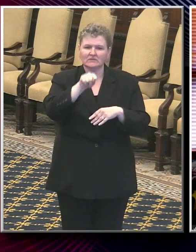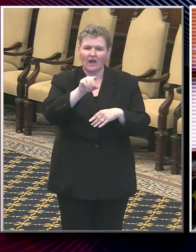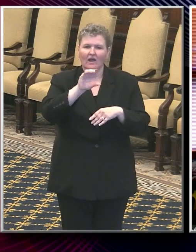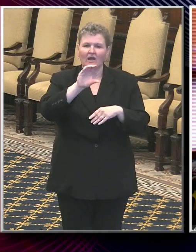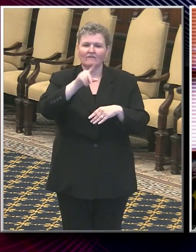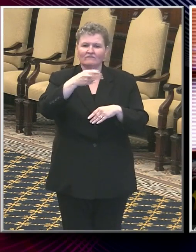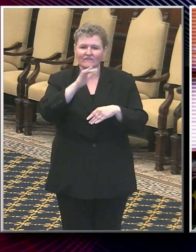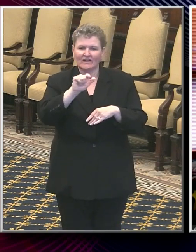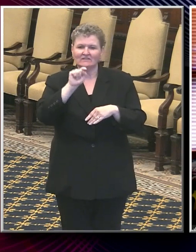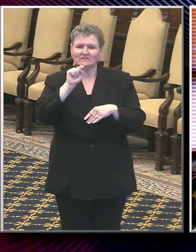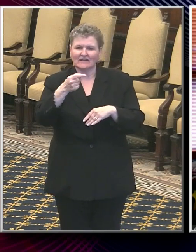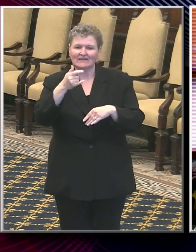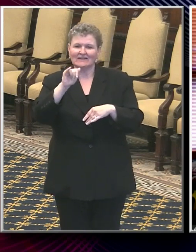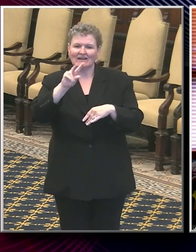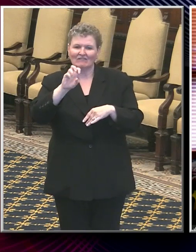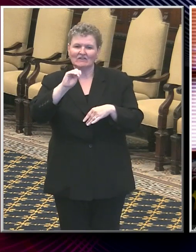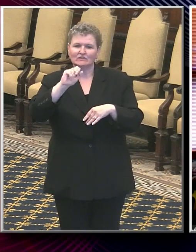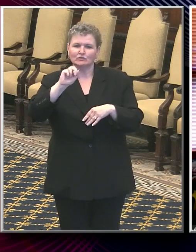stepupphilly.givesmart.com. That's